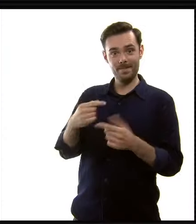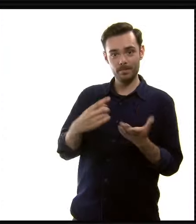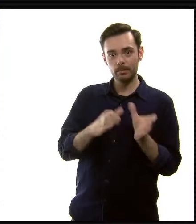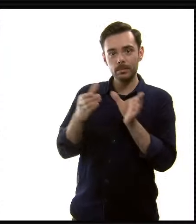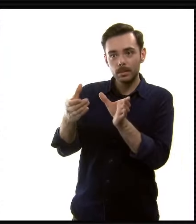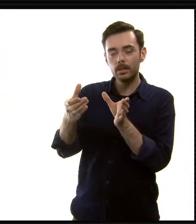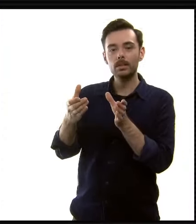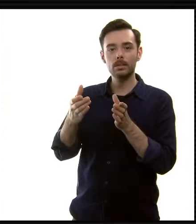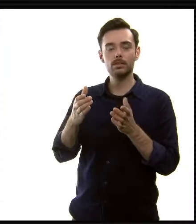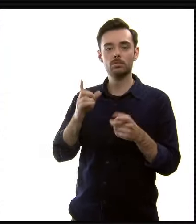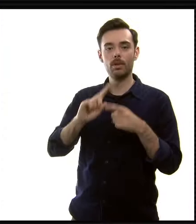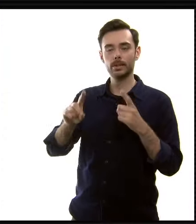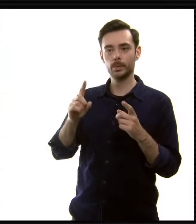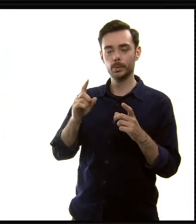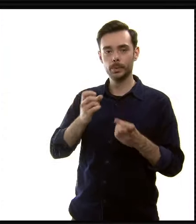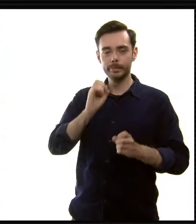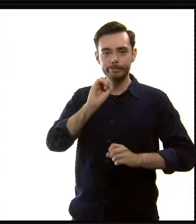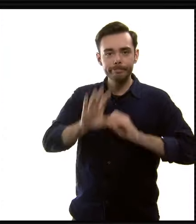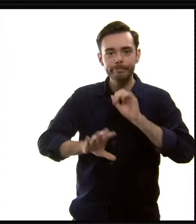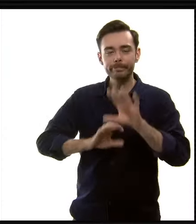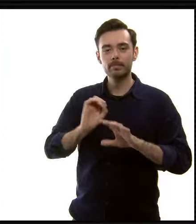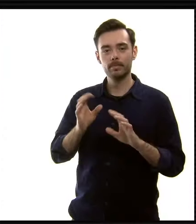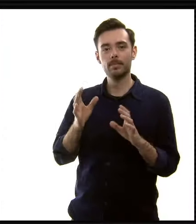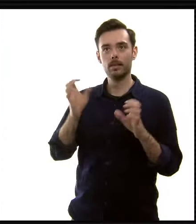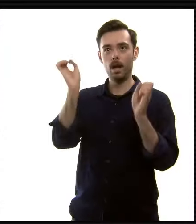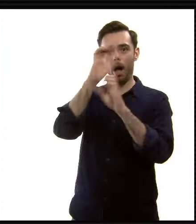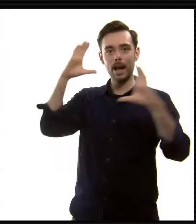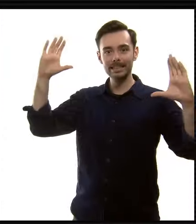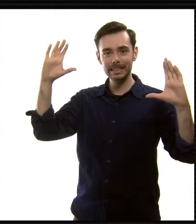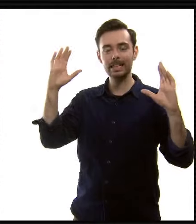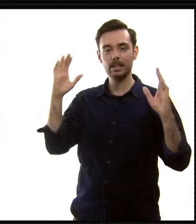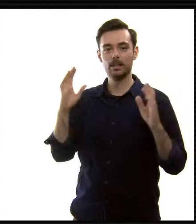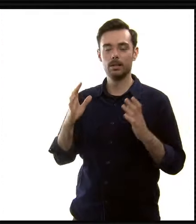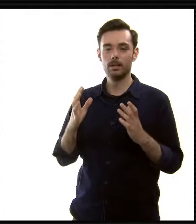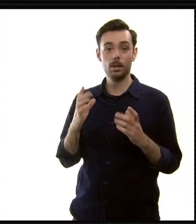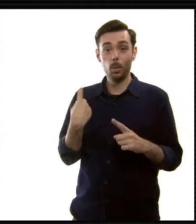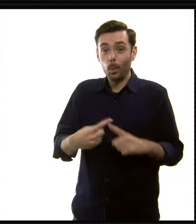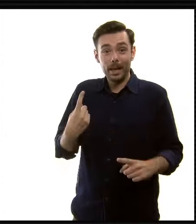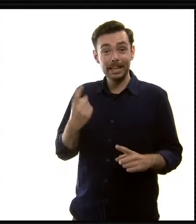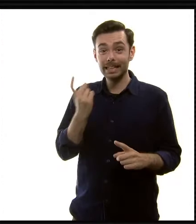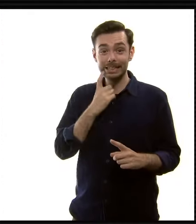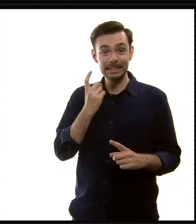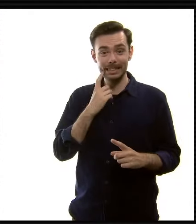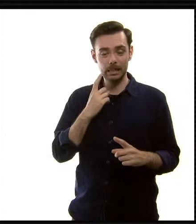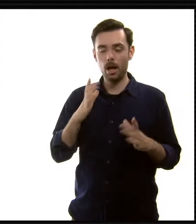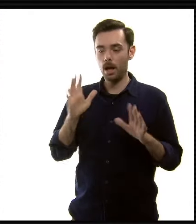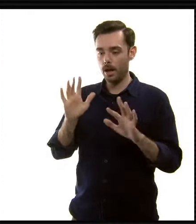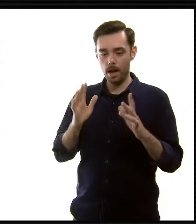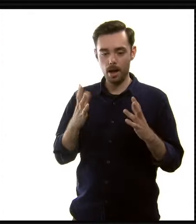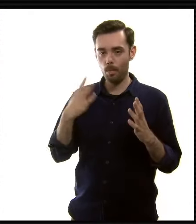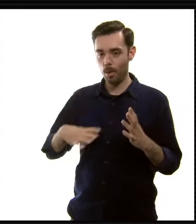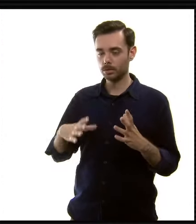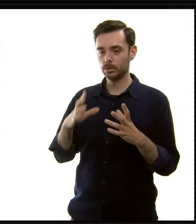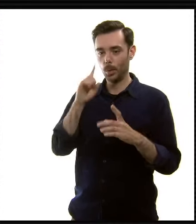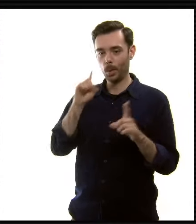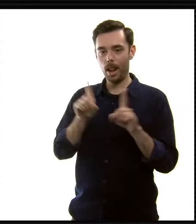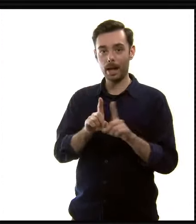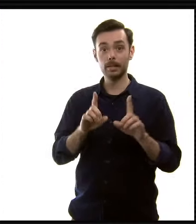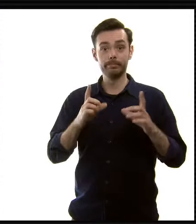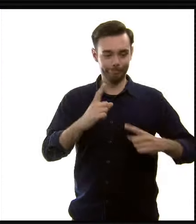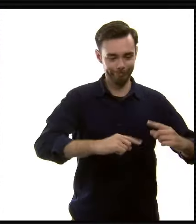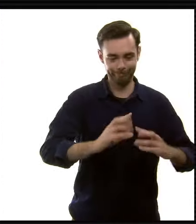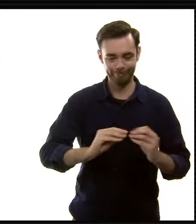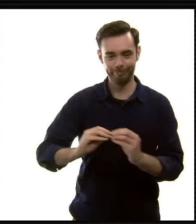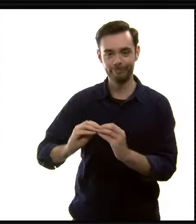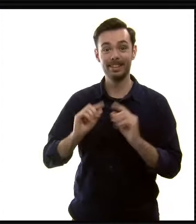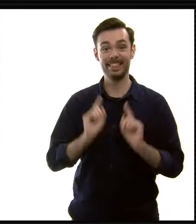shapes. It was really quick and dirty, like, I just want a shape like this, blah. And so I was using it as a prototyping tool to get those ideas